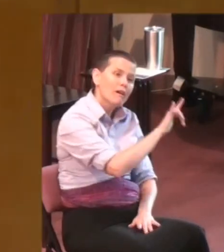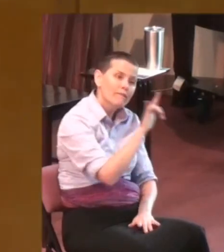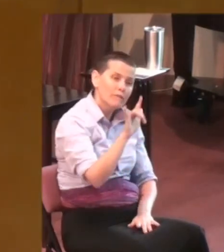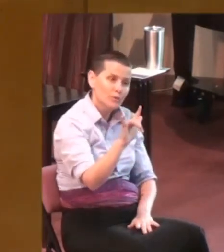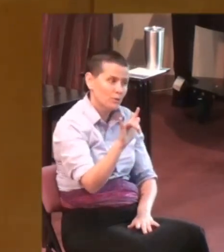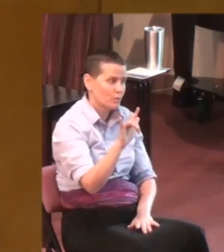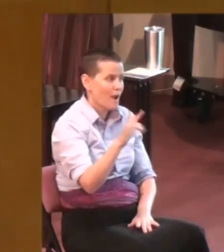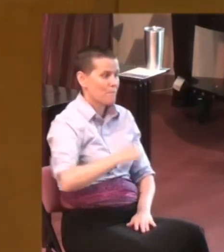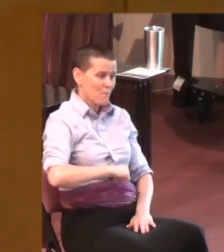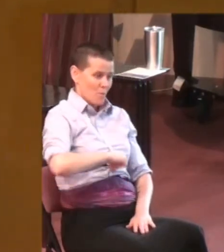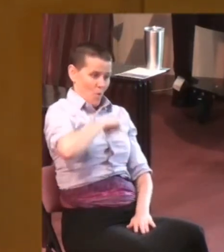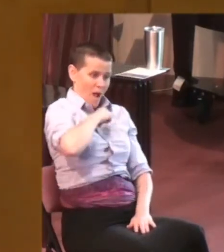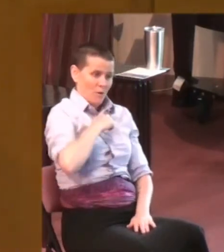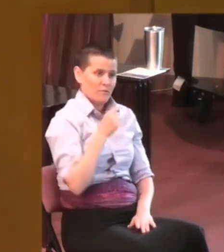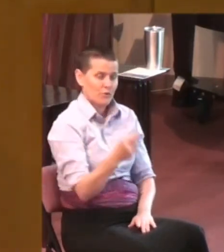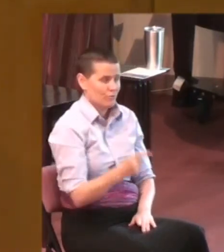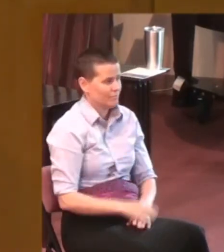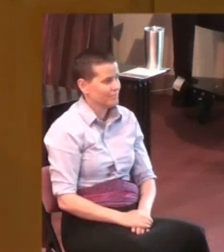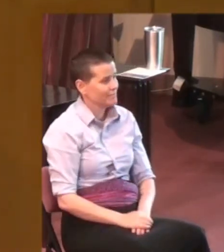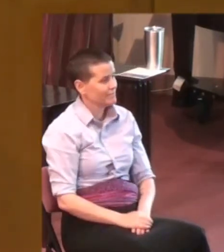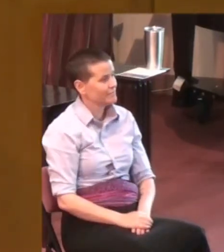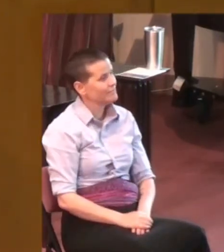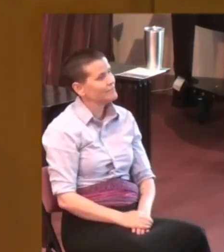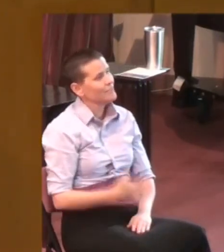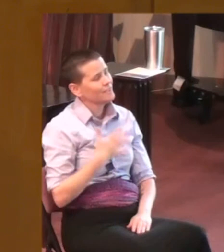Oh, sweet Spirit. Oh, yeah.